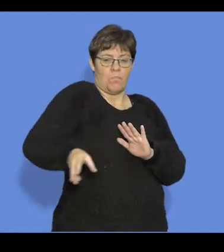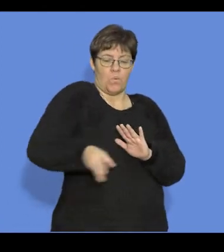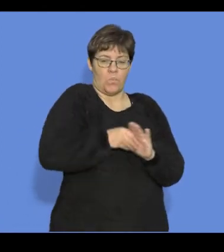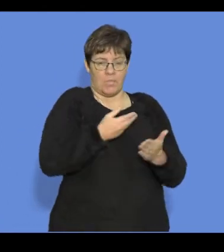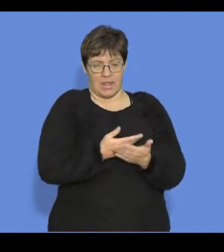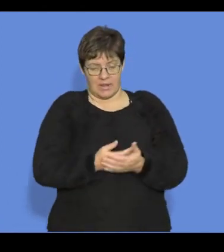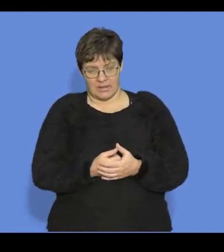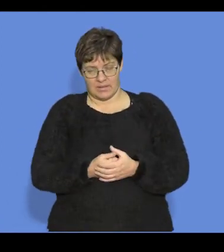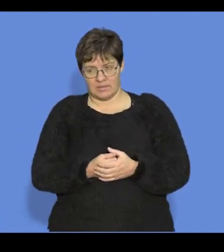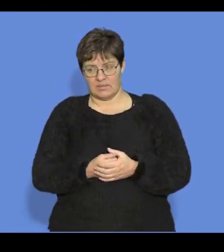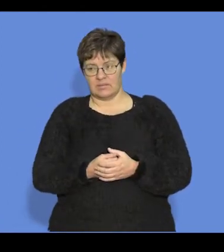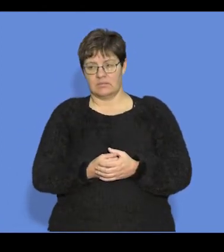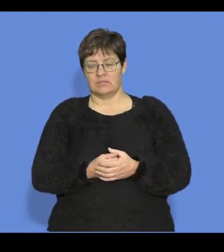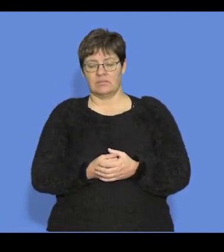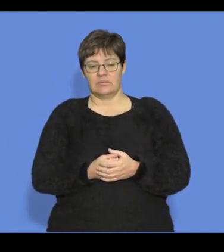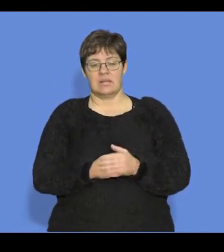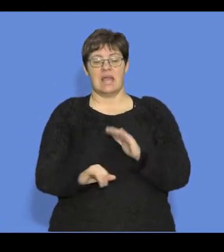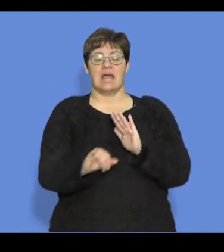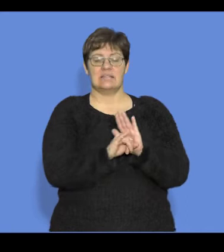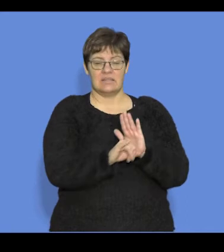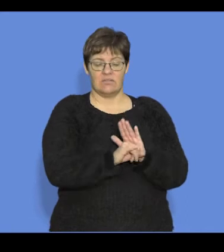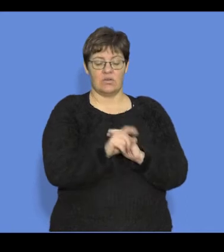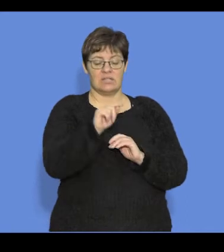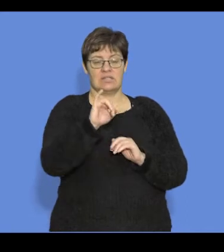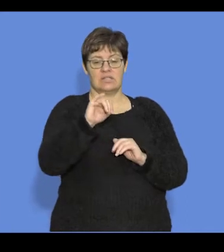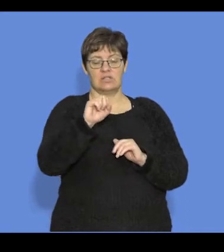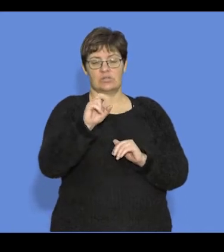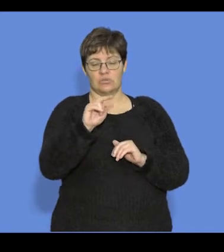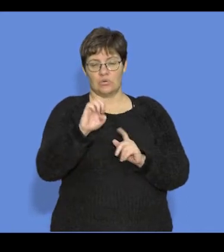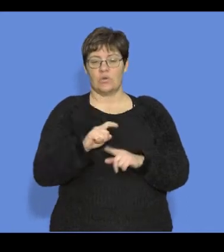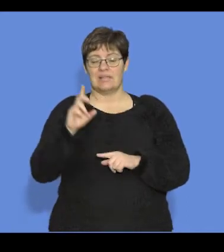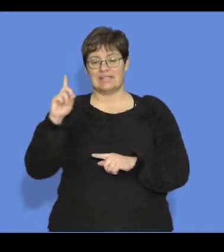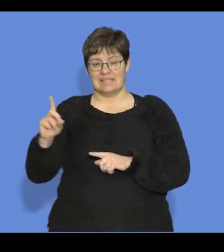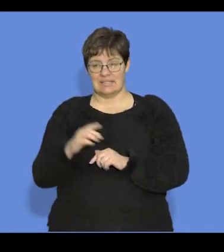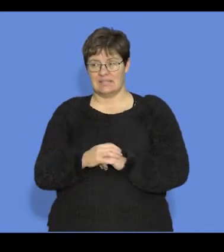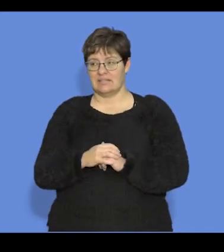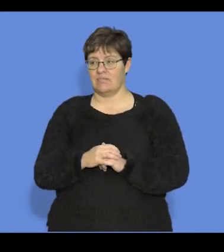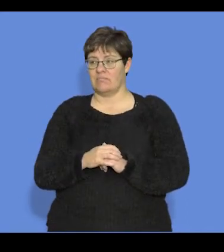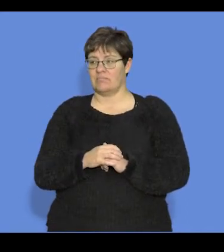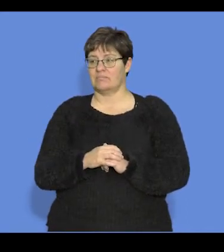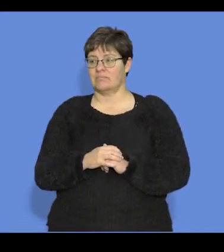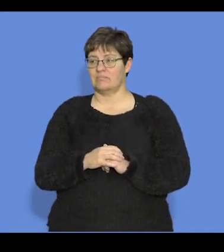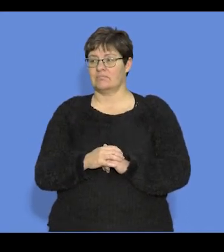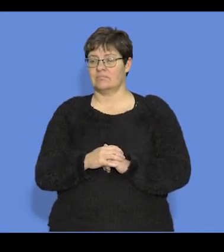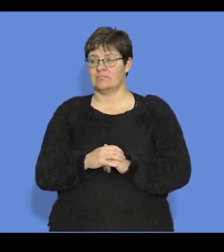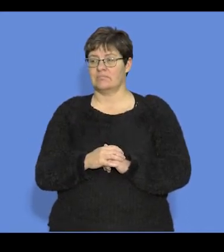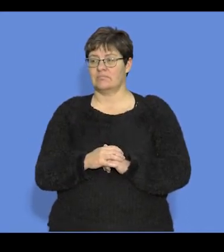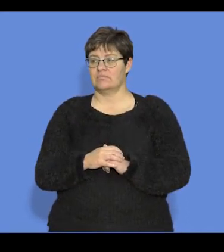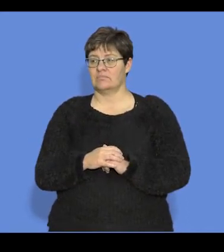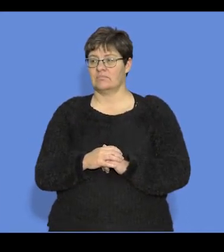possible. Then identify tissue D. Okay, and tissue D